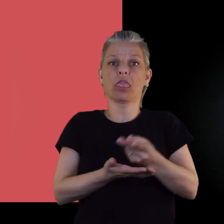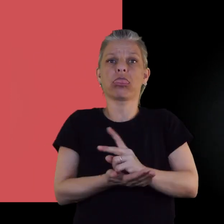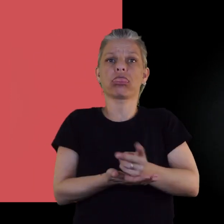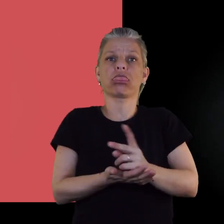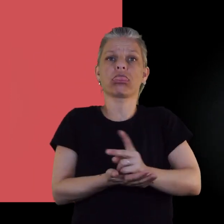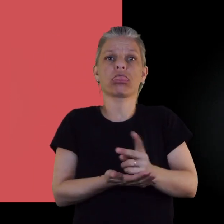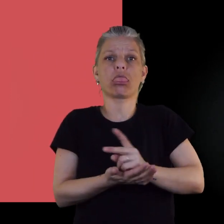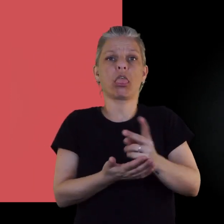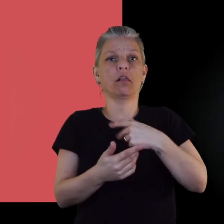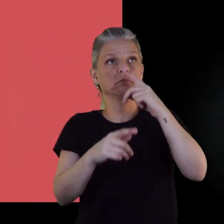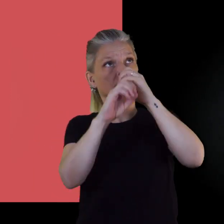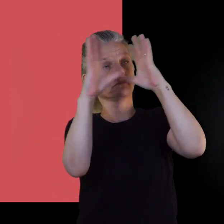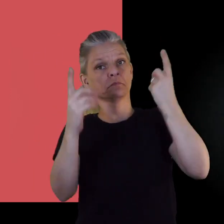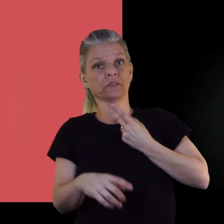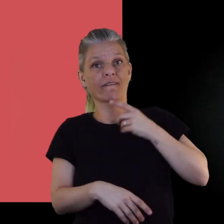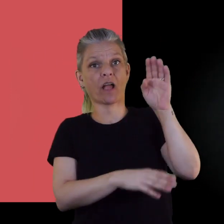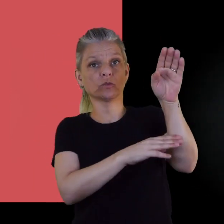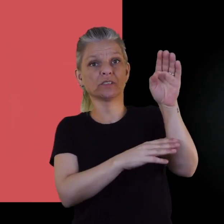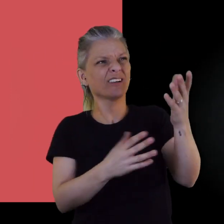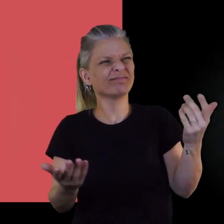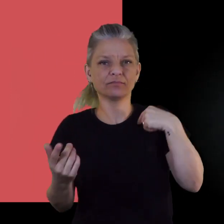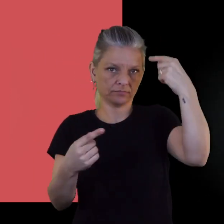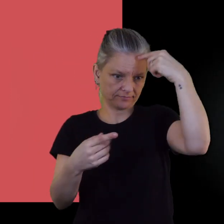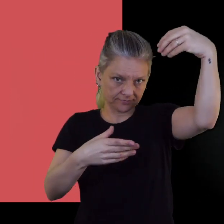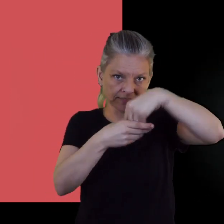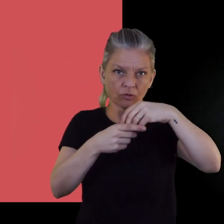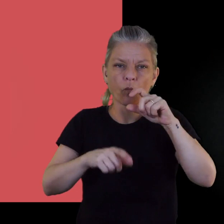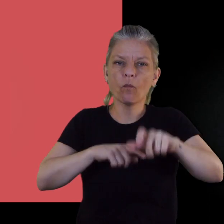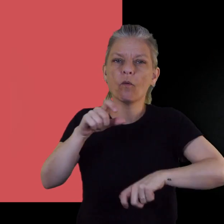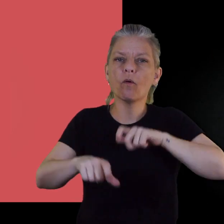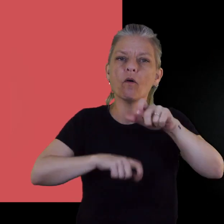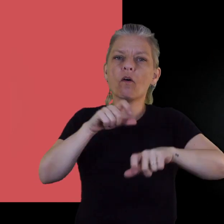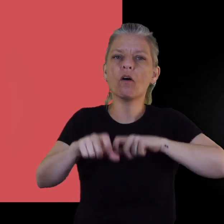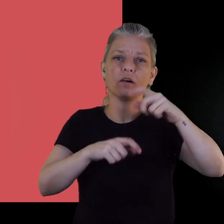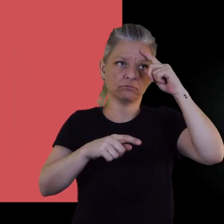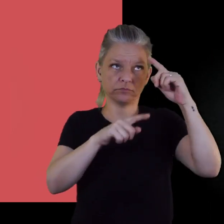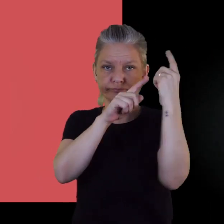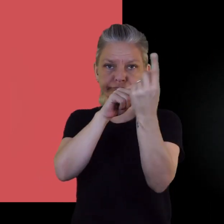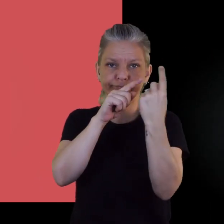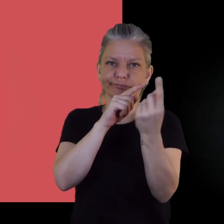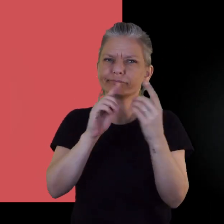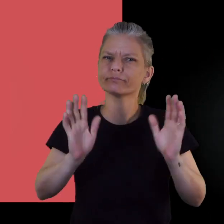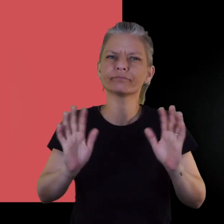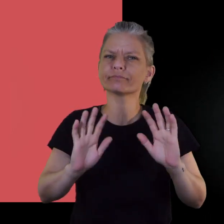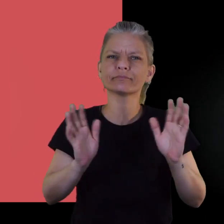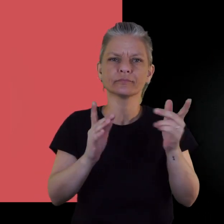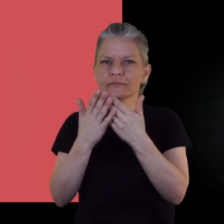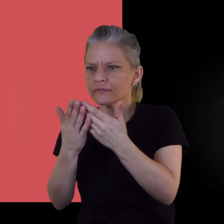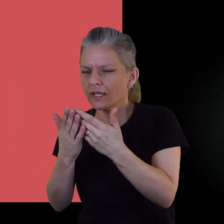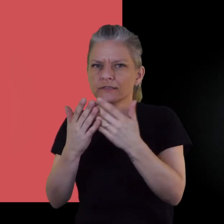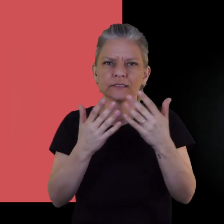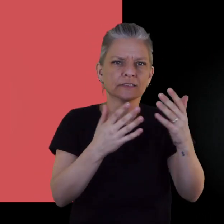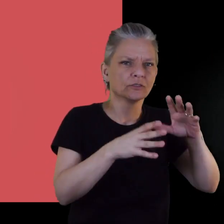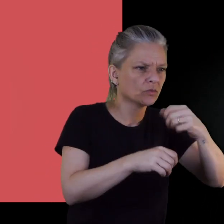I'm in my head too often. And the spiral doesn't elevate. No helicopter. Study psyche, soul scholar, no closure, no honor. Letting